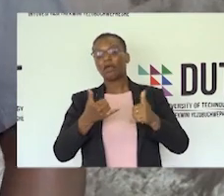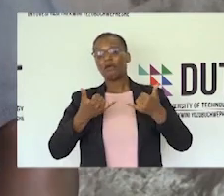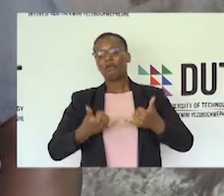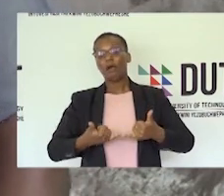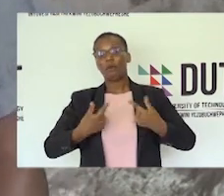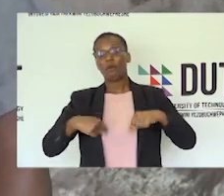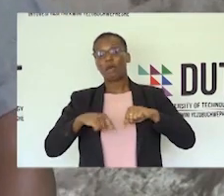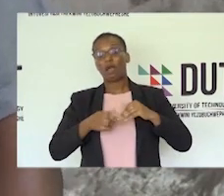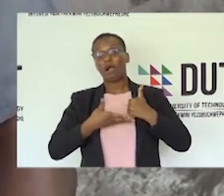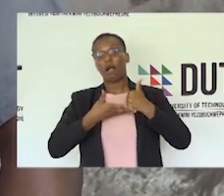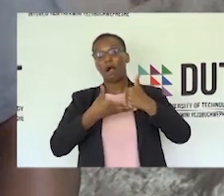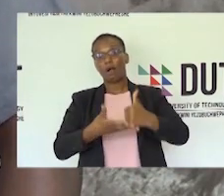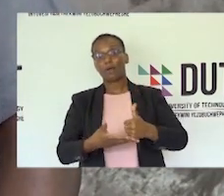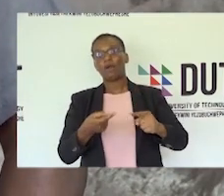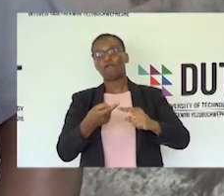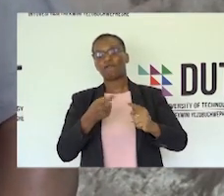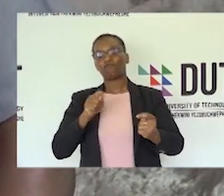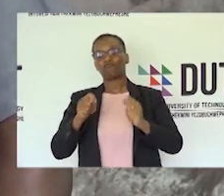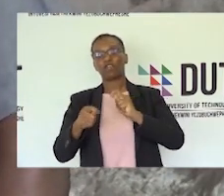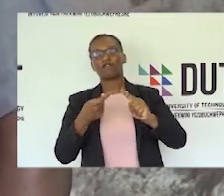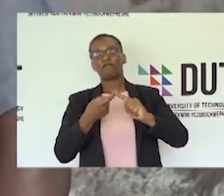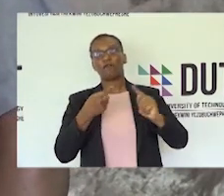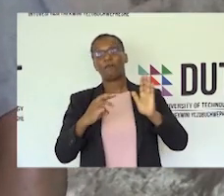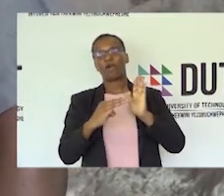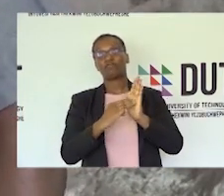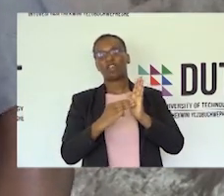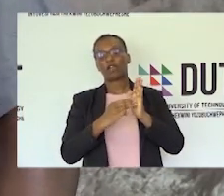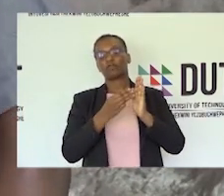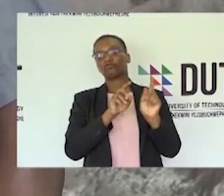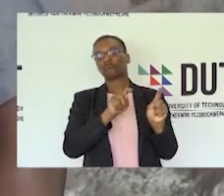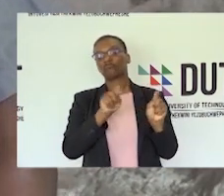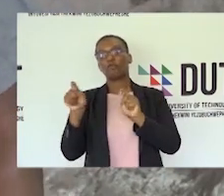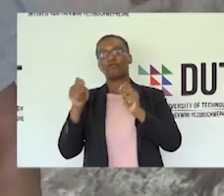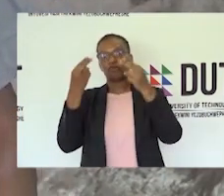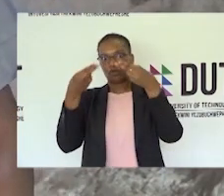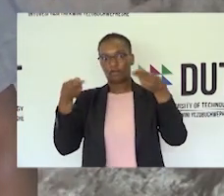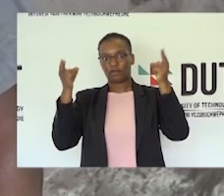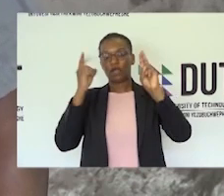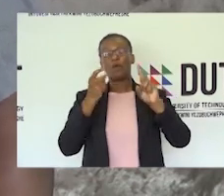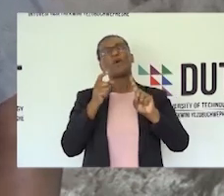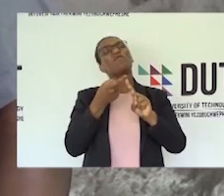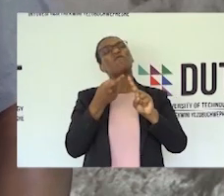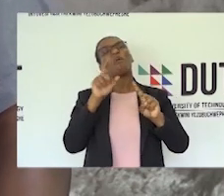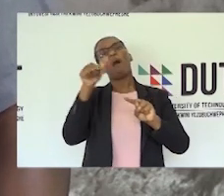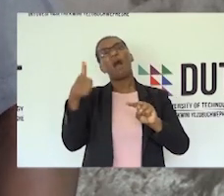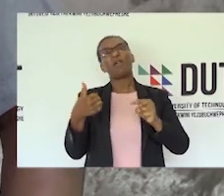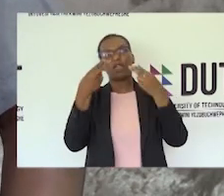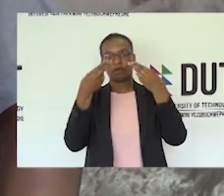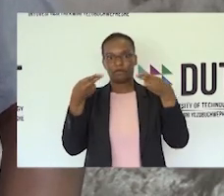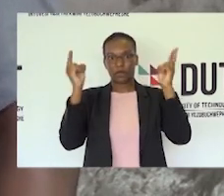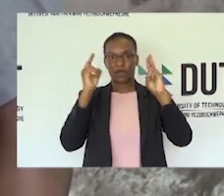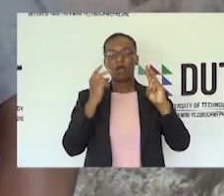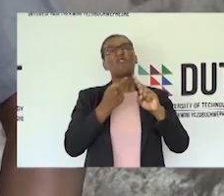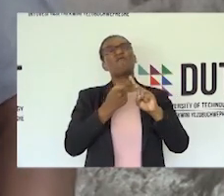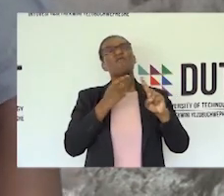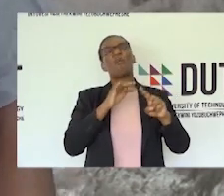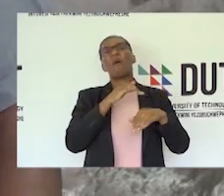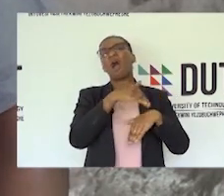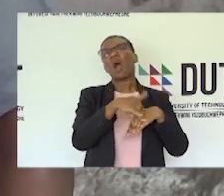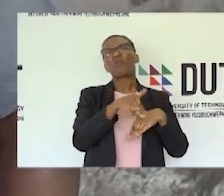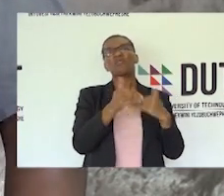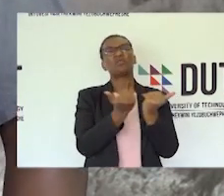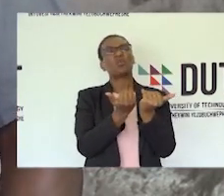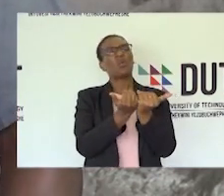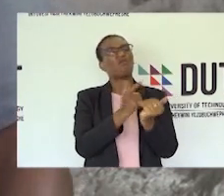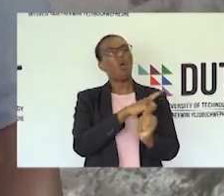that transition from matric into university, or if you're coming from another university, or if you've been out of school for a